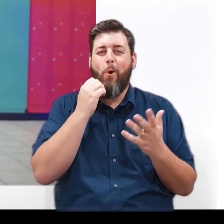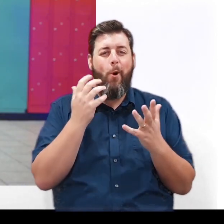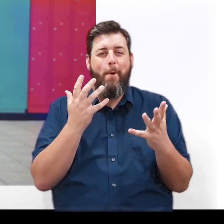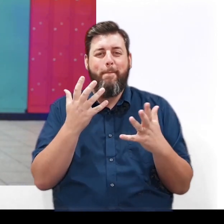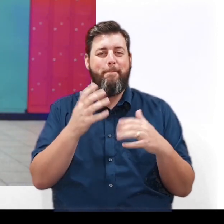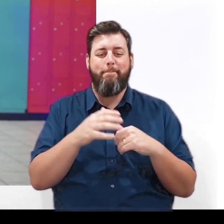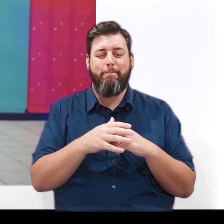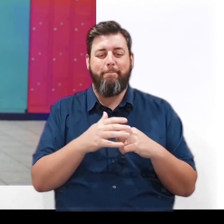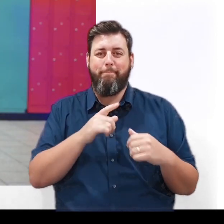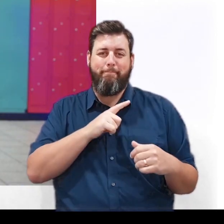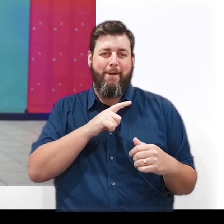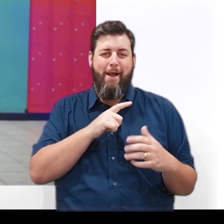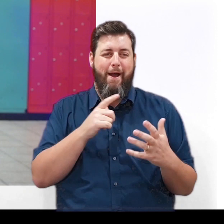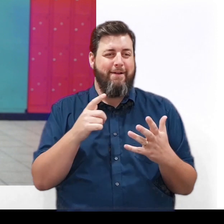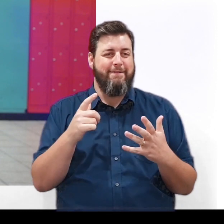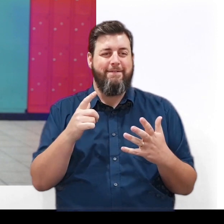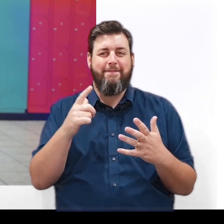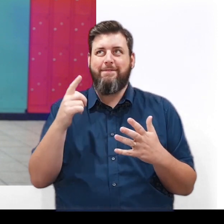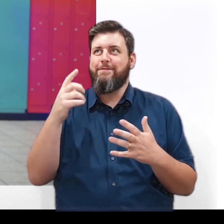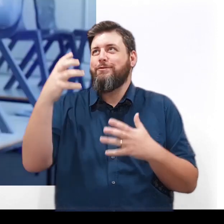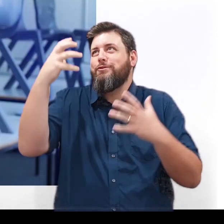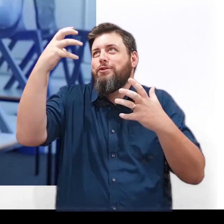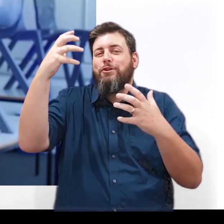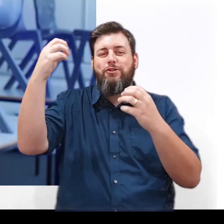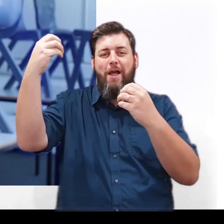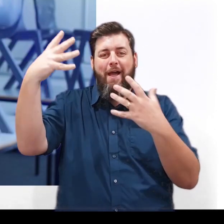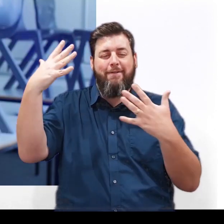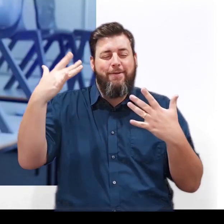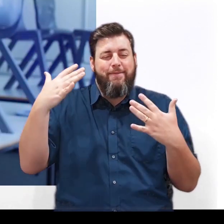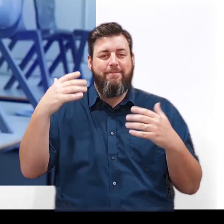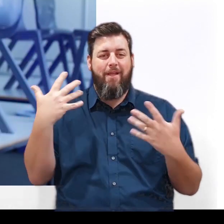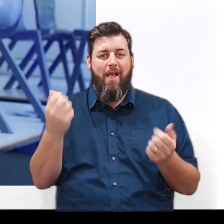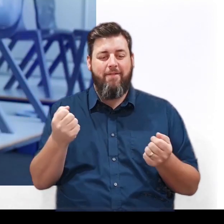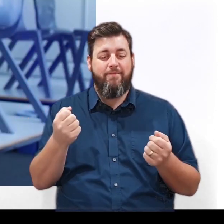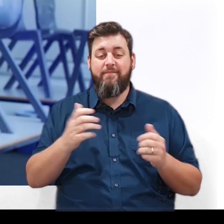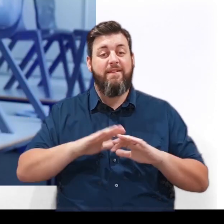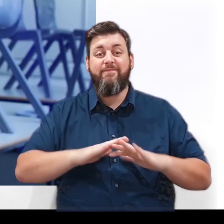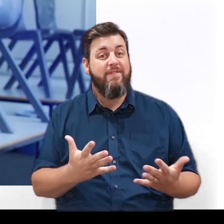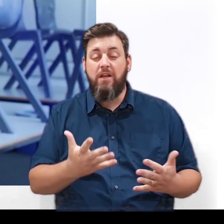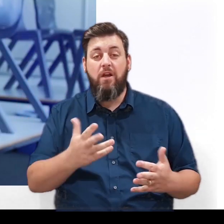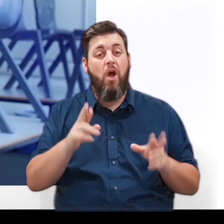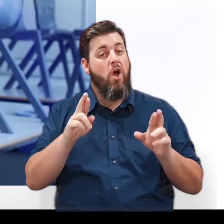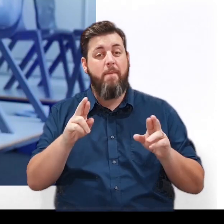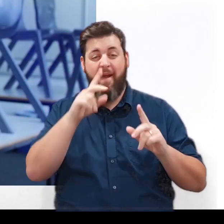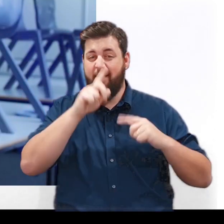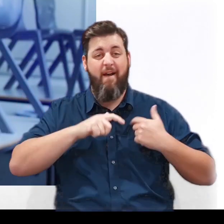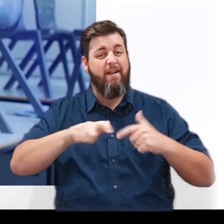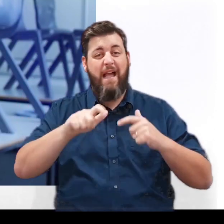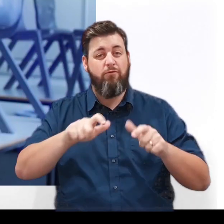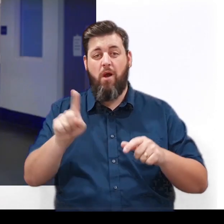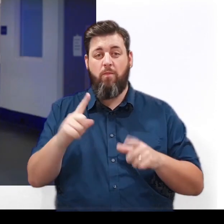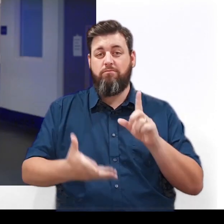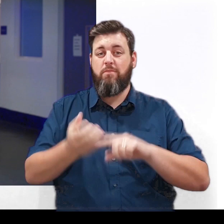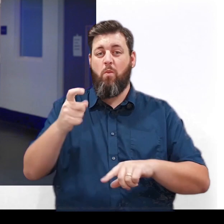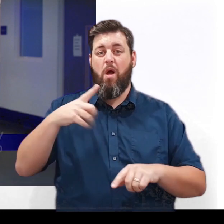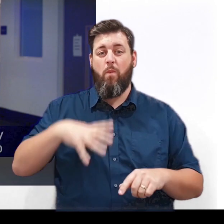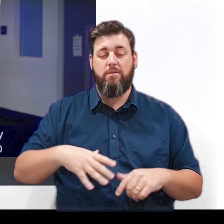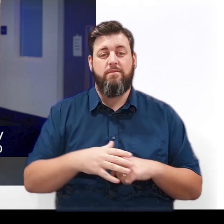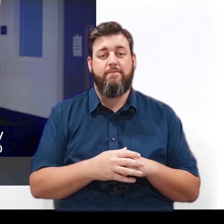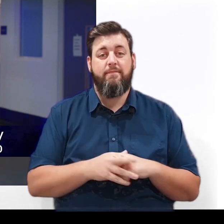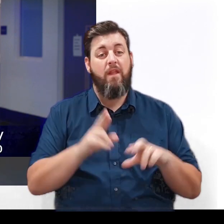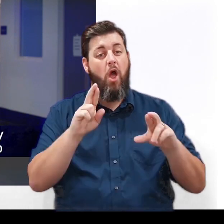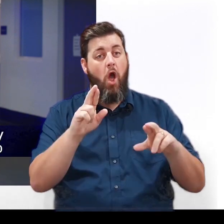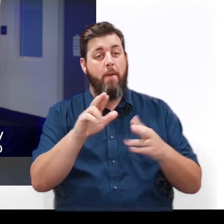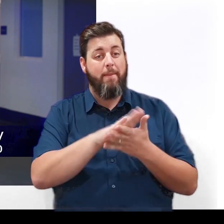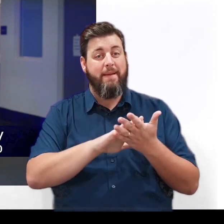warm because of the sunshine. If I don't have hope, I can't really push on and do what I really want. Hope to me